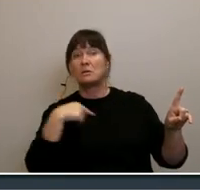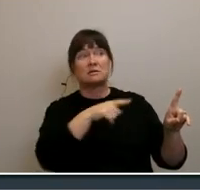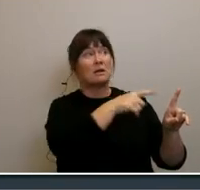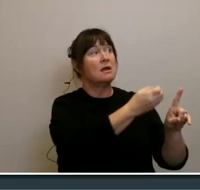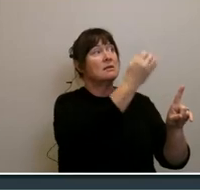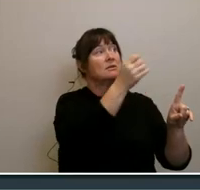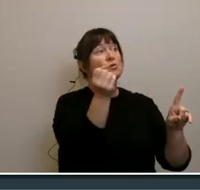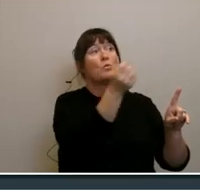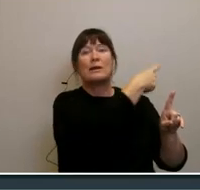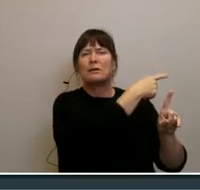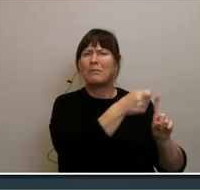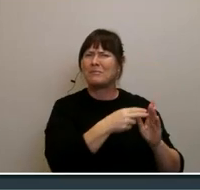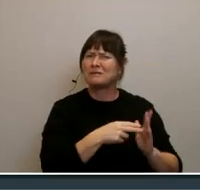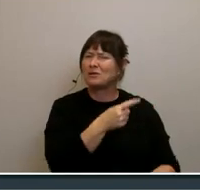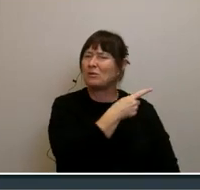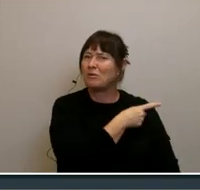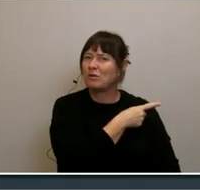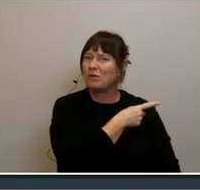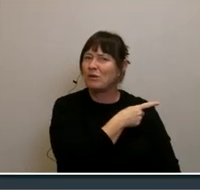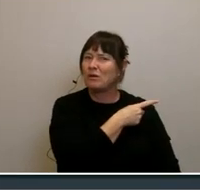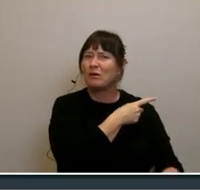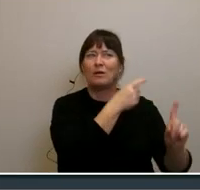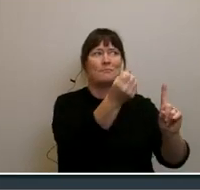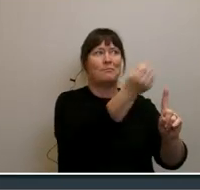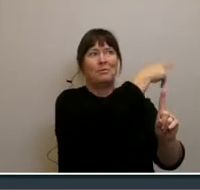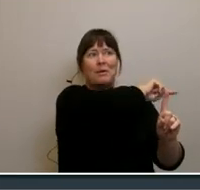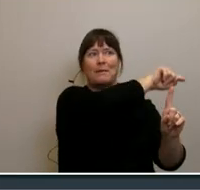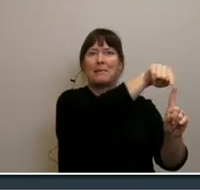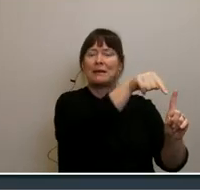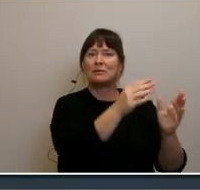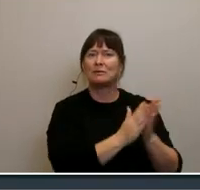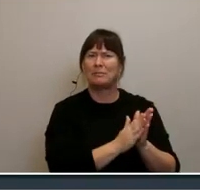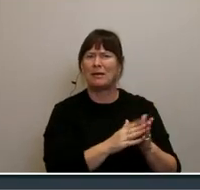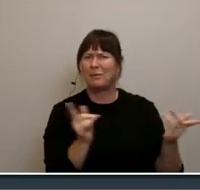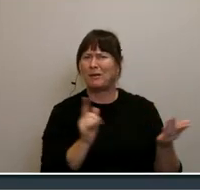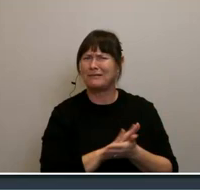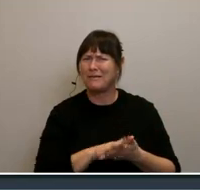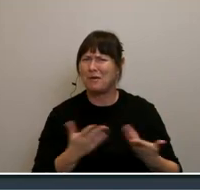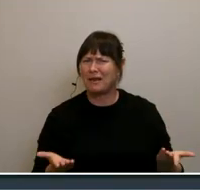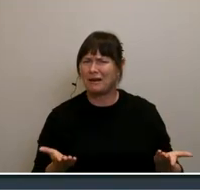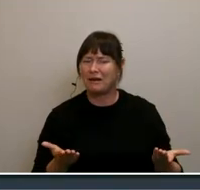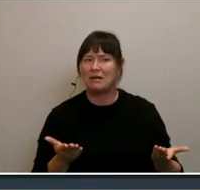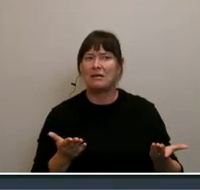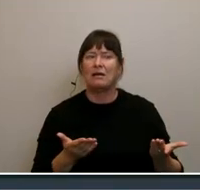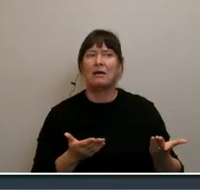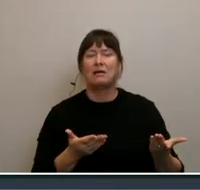went to Palmerston North and then had to come back to Napier. What's going on?